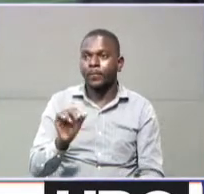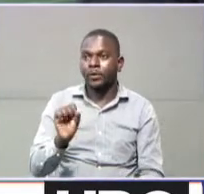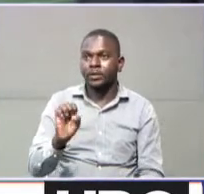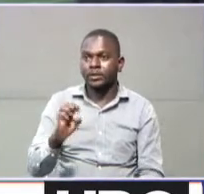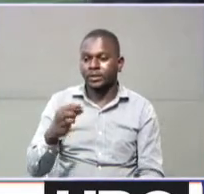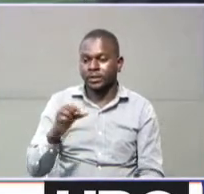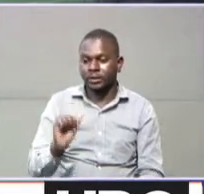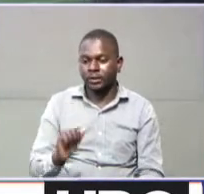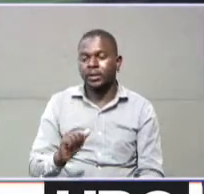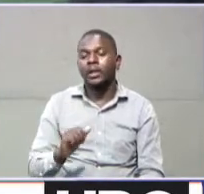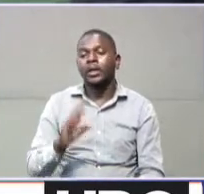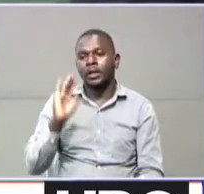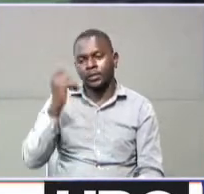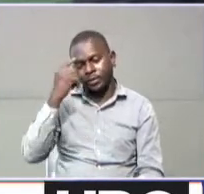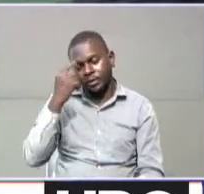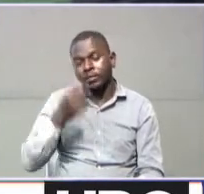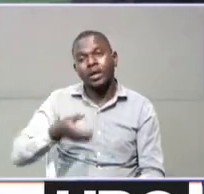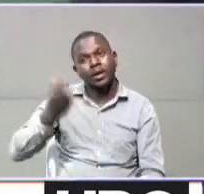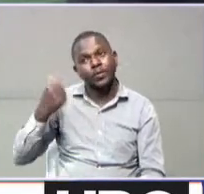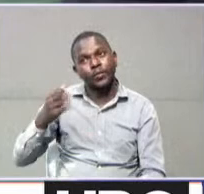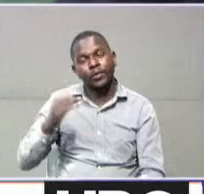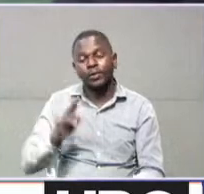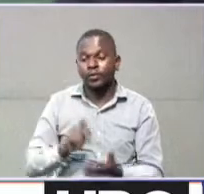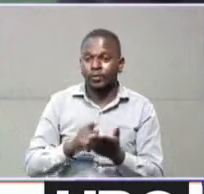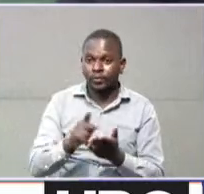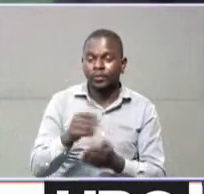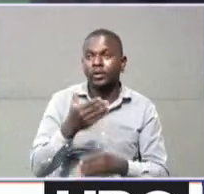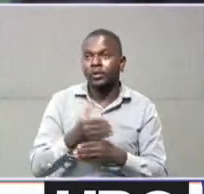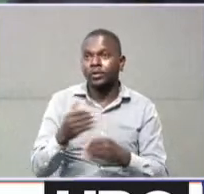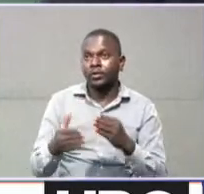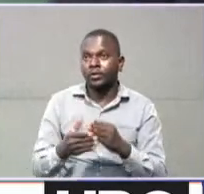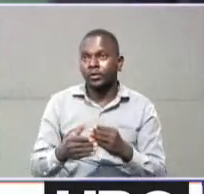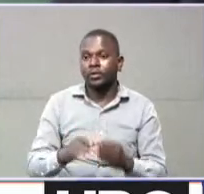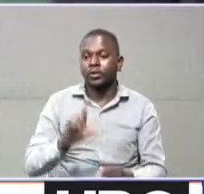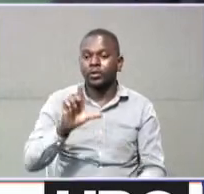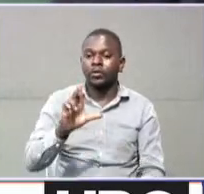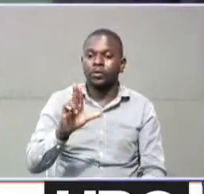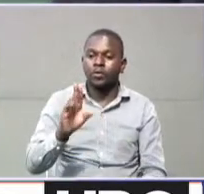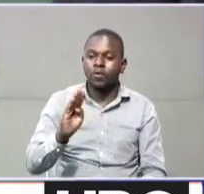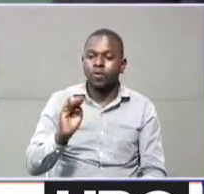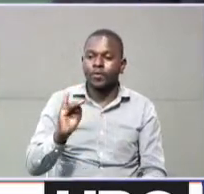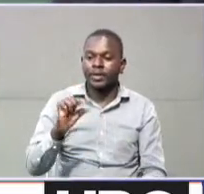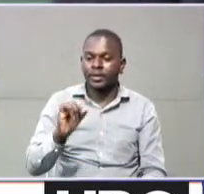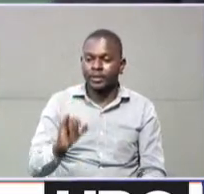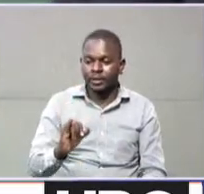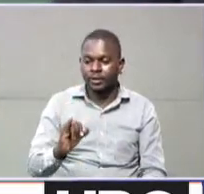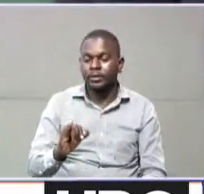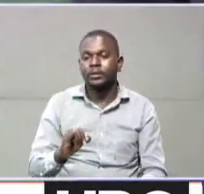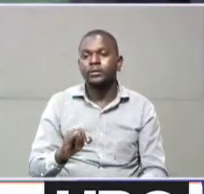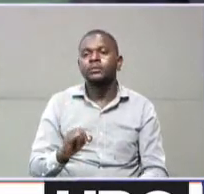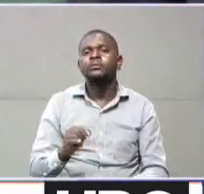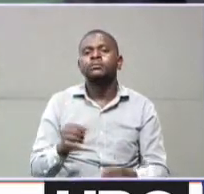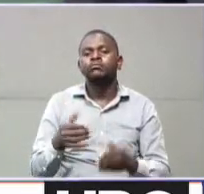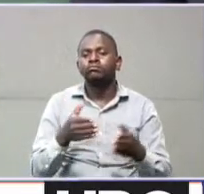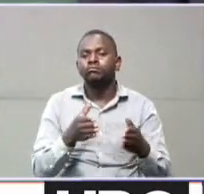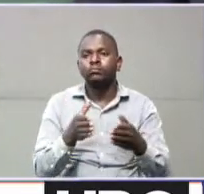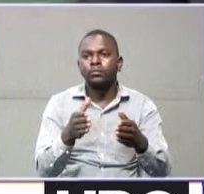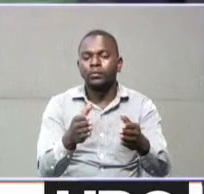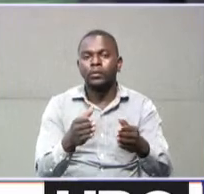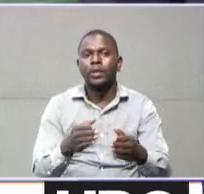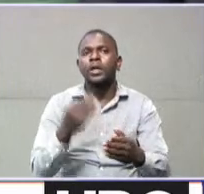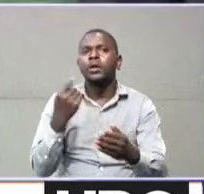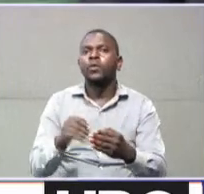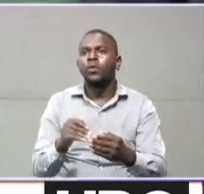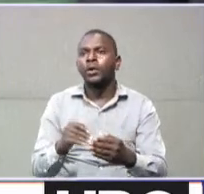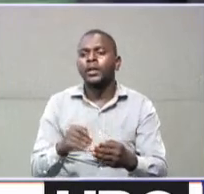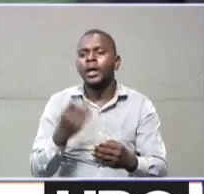planned to compensate these people before the construction of liberty channel my question is what happened to the government plan of